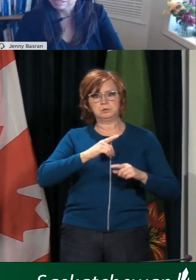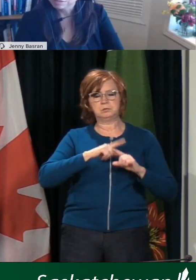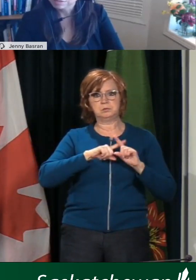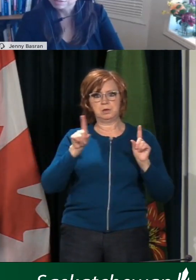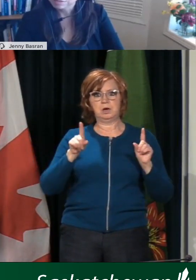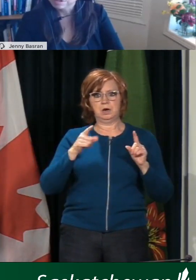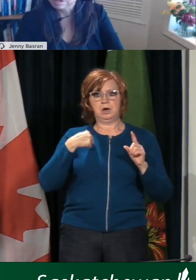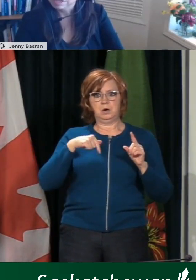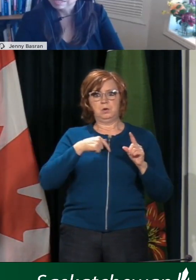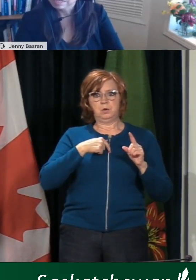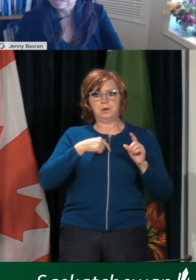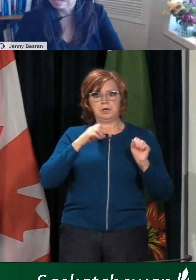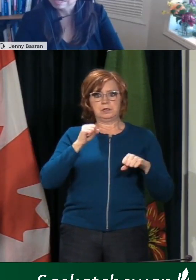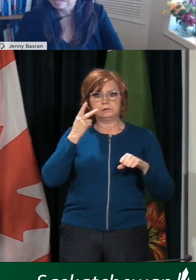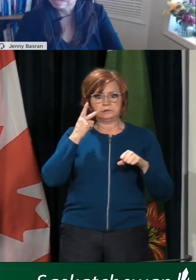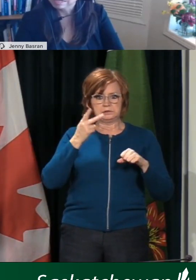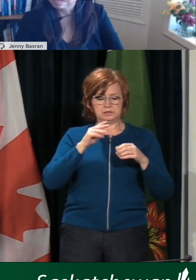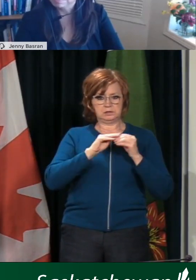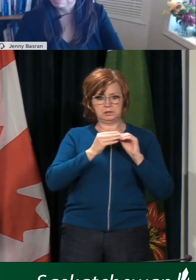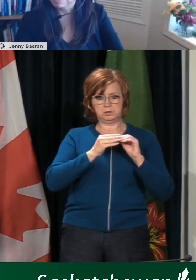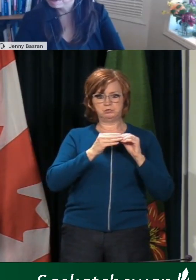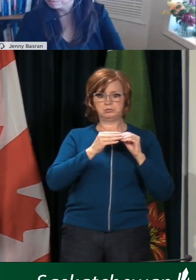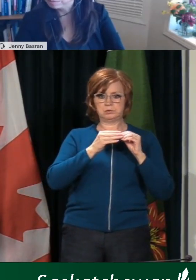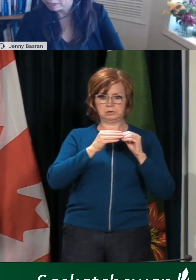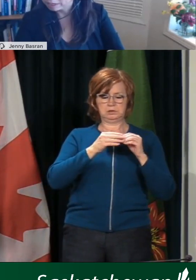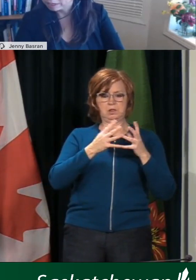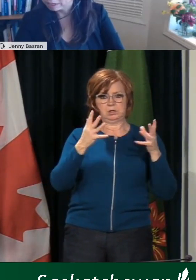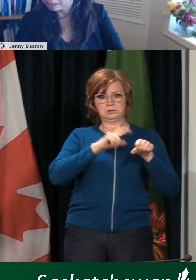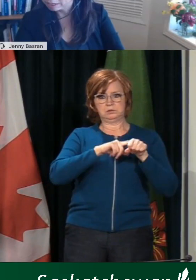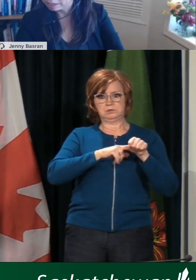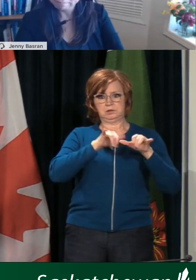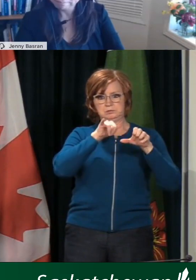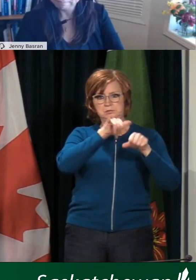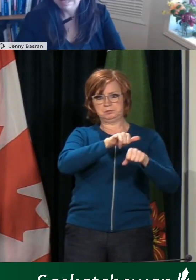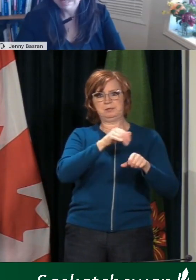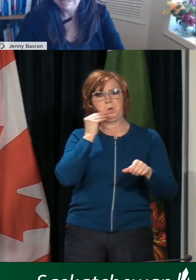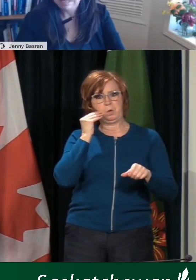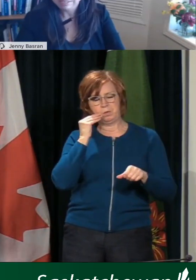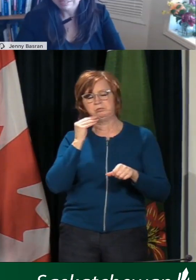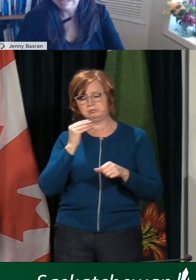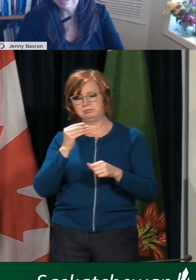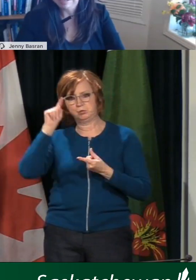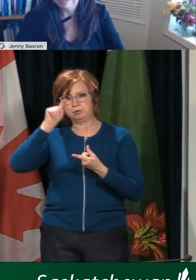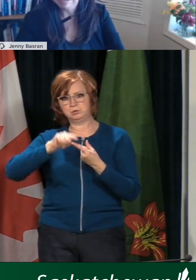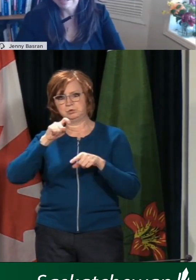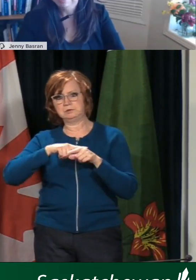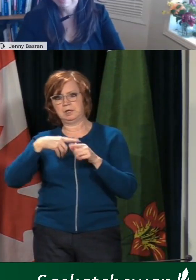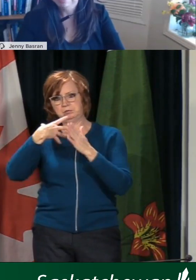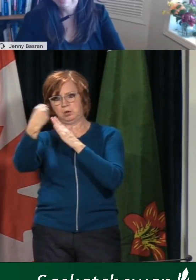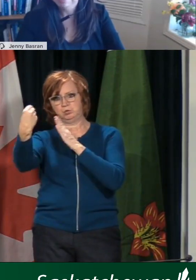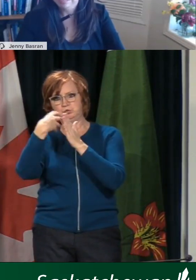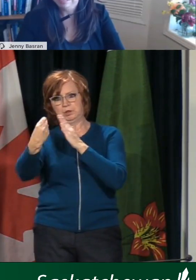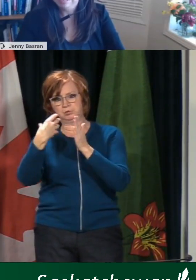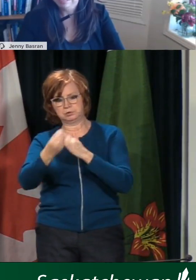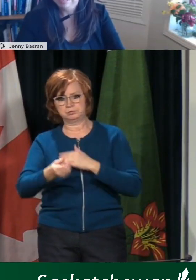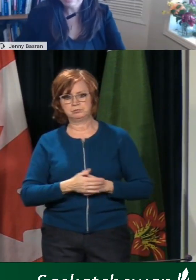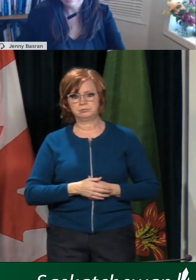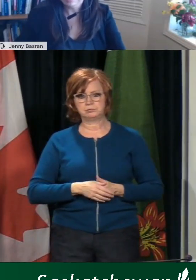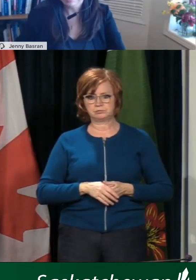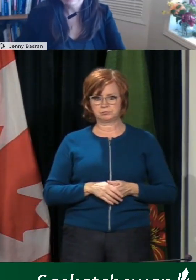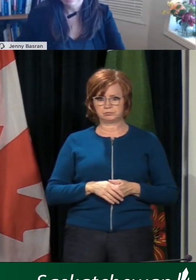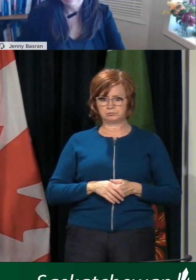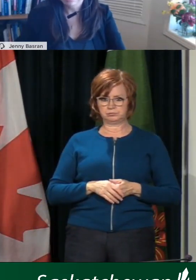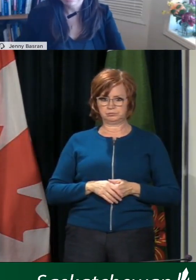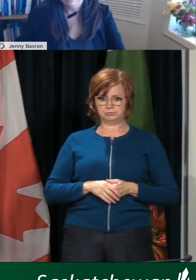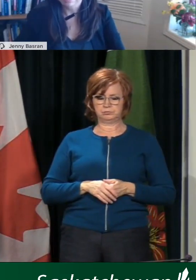an increase in the amount of time that we spend at home. Next slide. On this website,